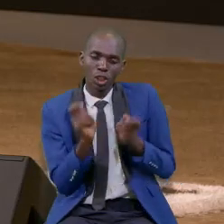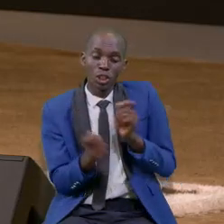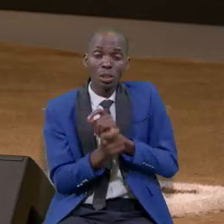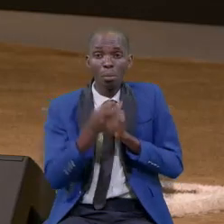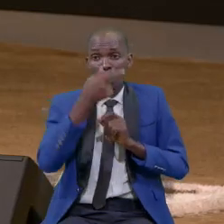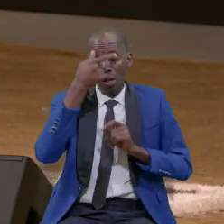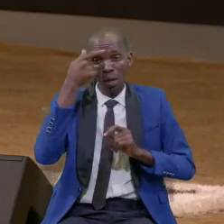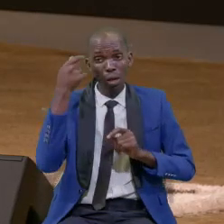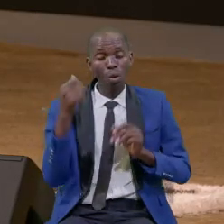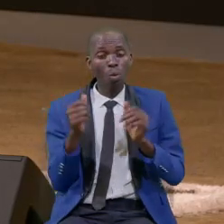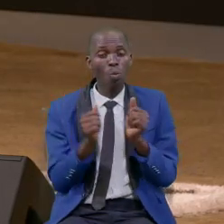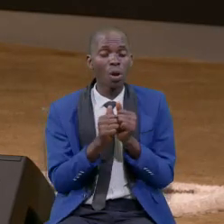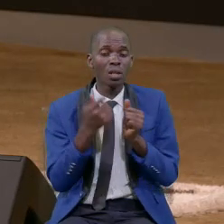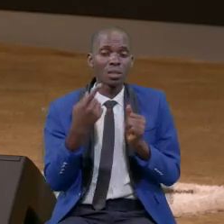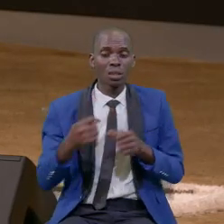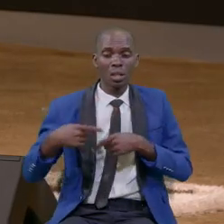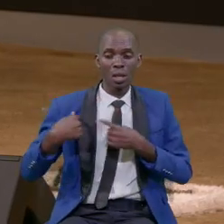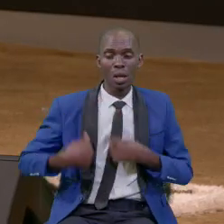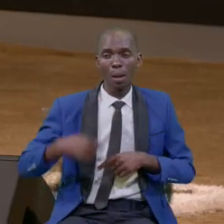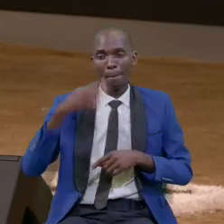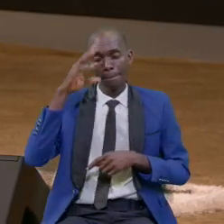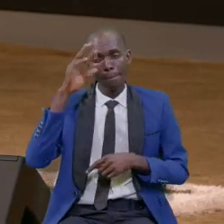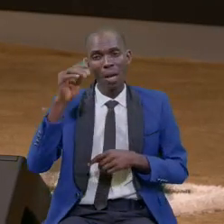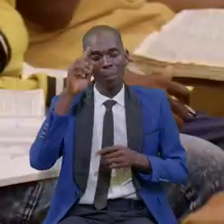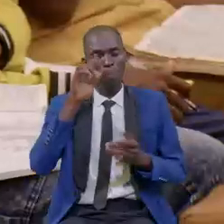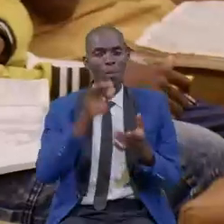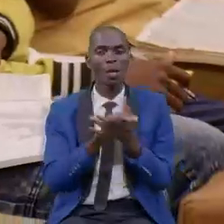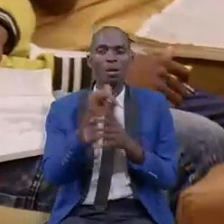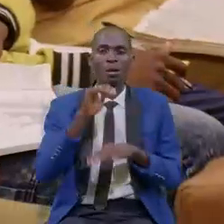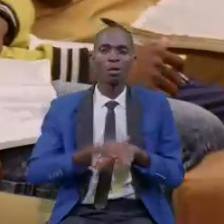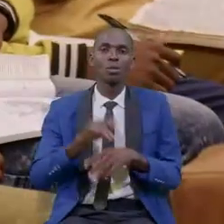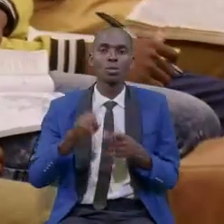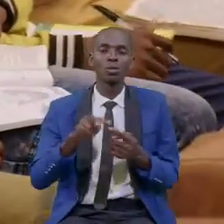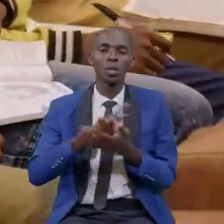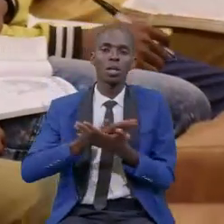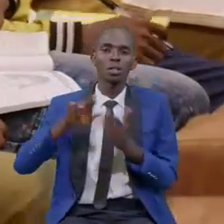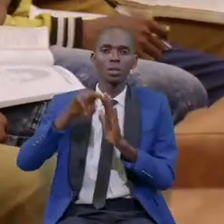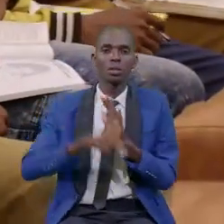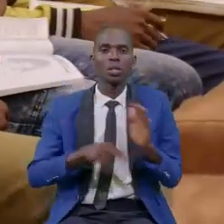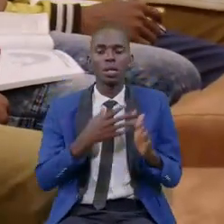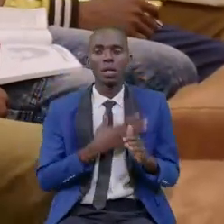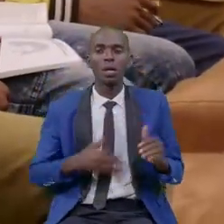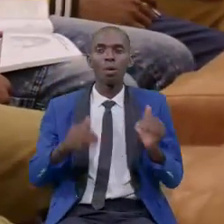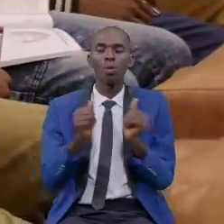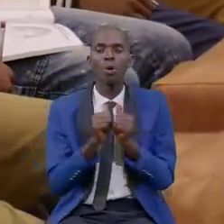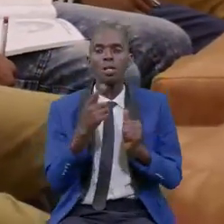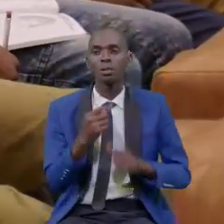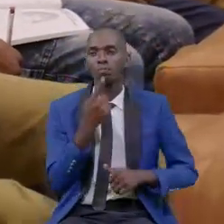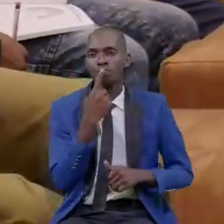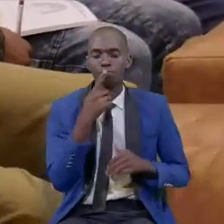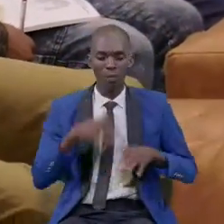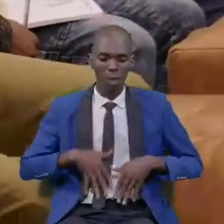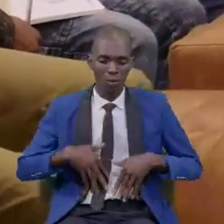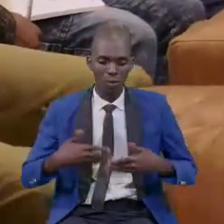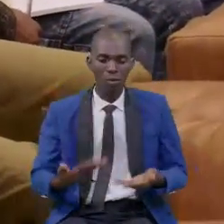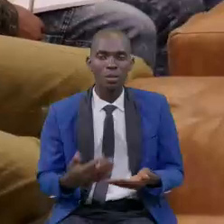because with the heart, man believeth unto righteousness, and with the mouth,